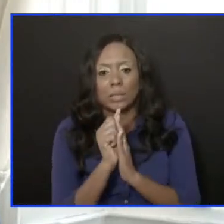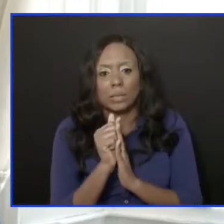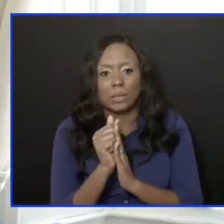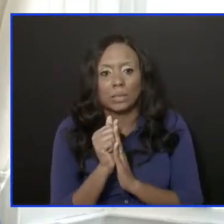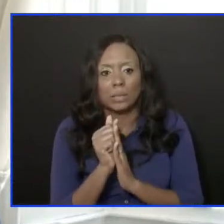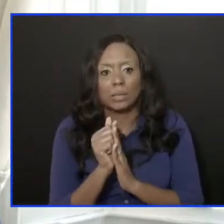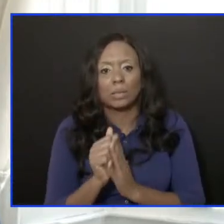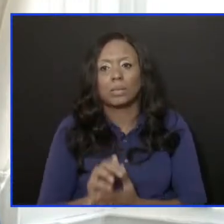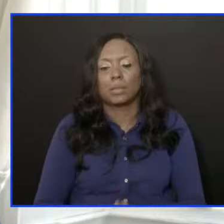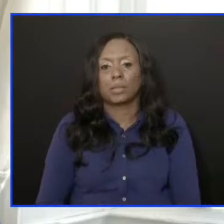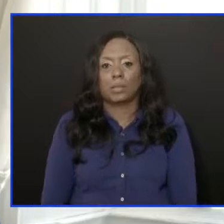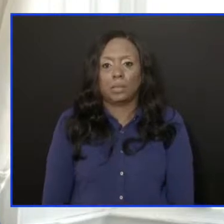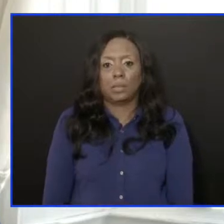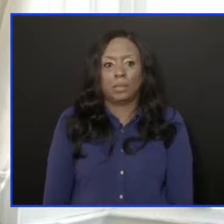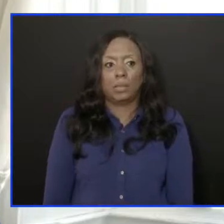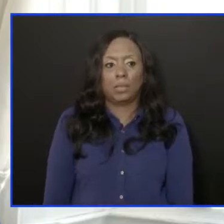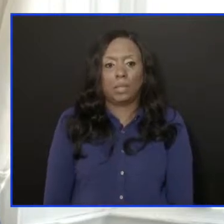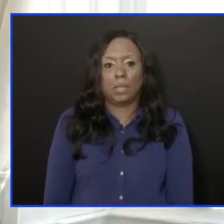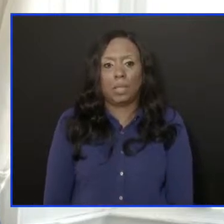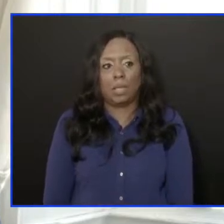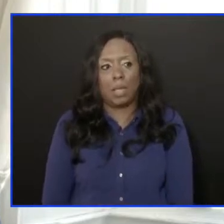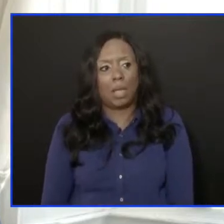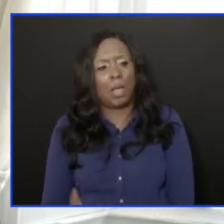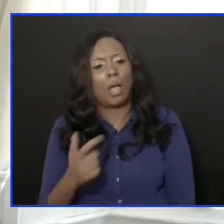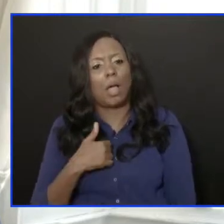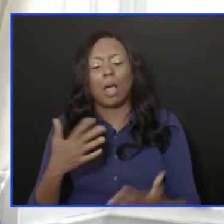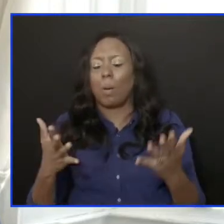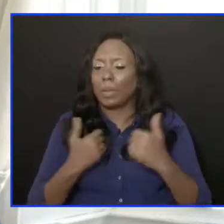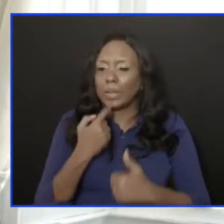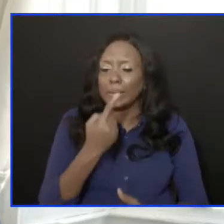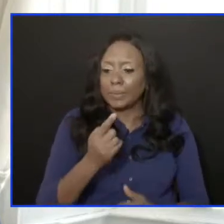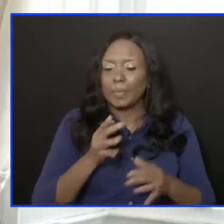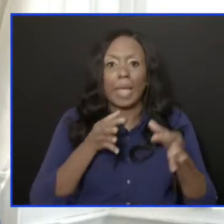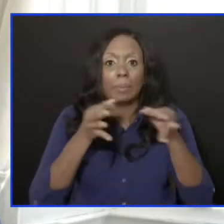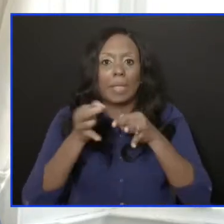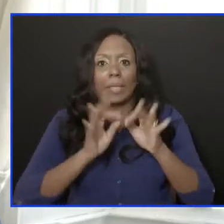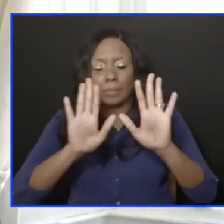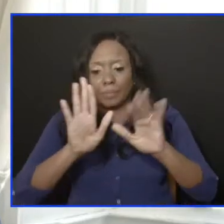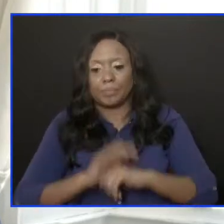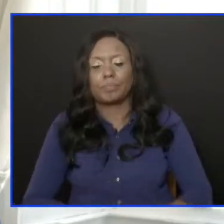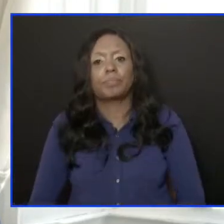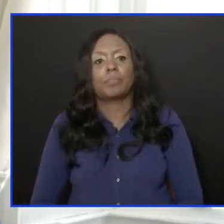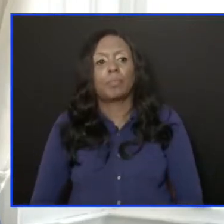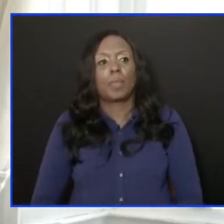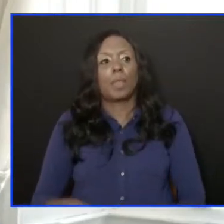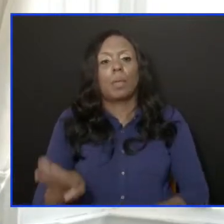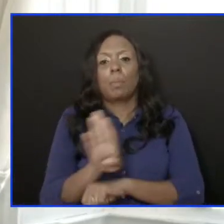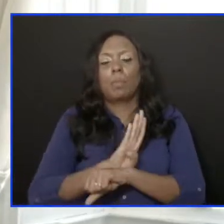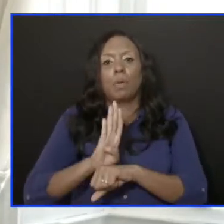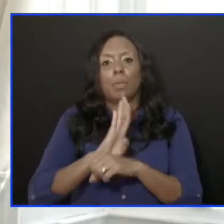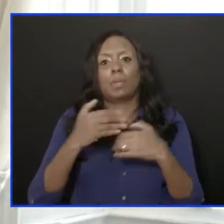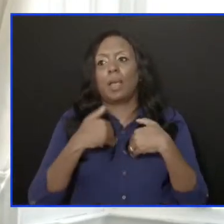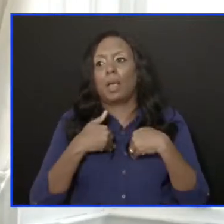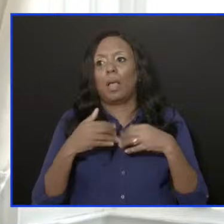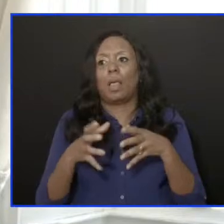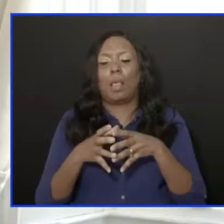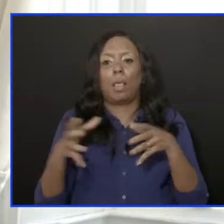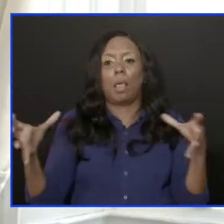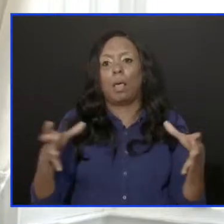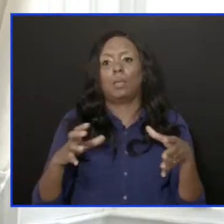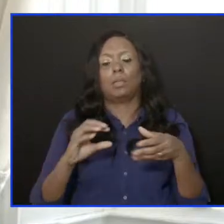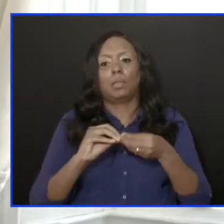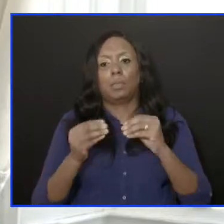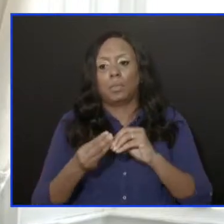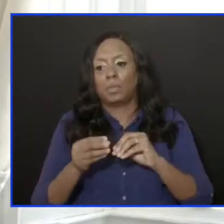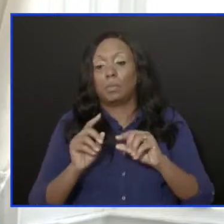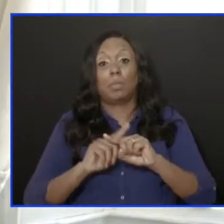go home. If you look at the numbers that Barbados has had over the last few months, despite that large amount of numbers you just quoted, Barry, the